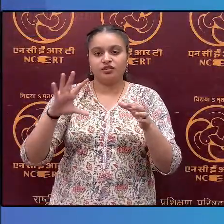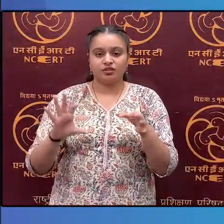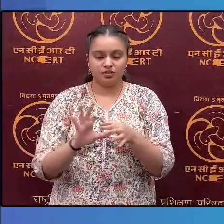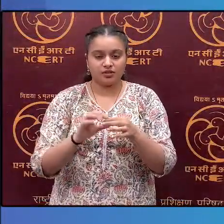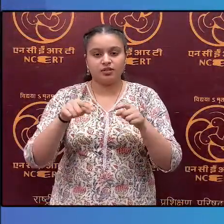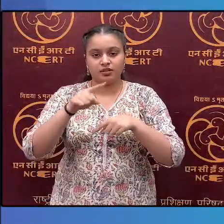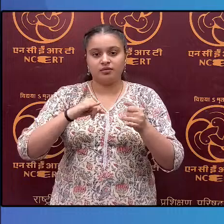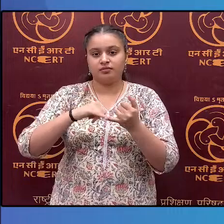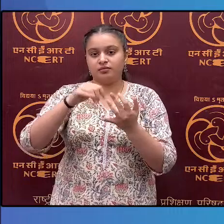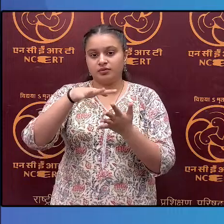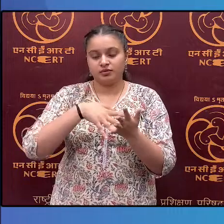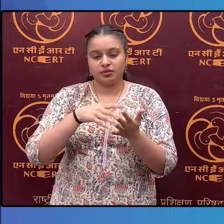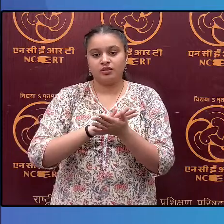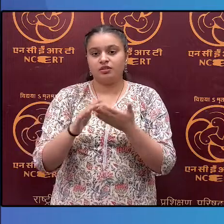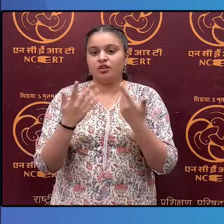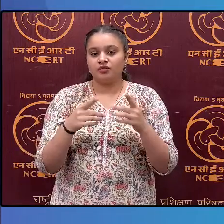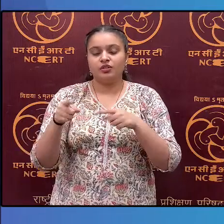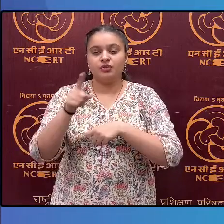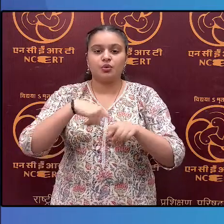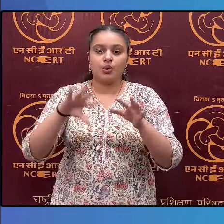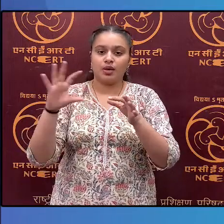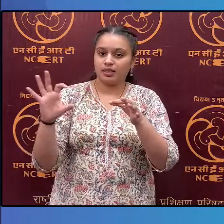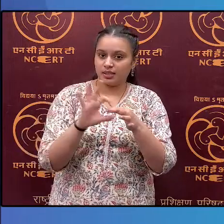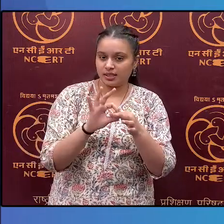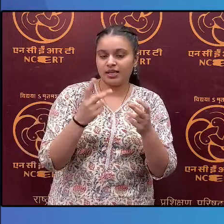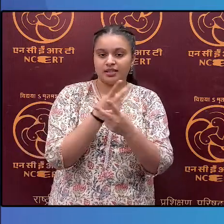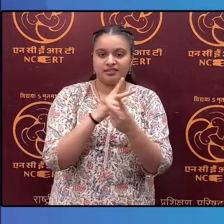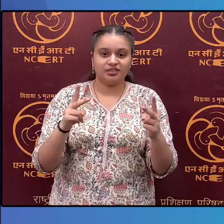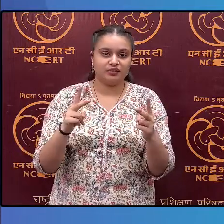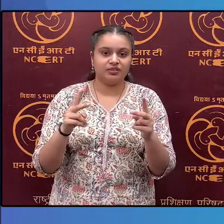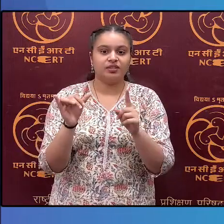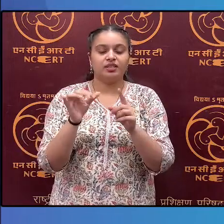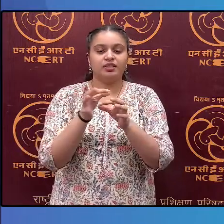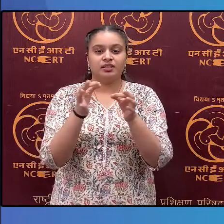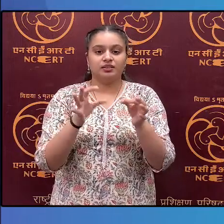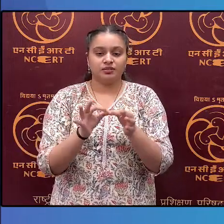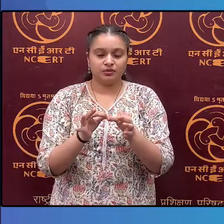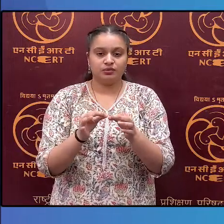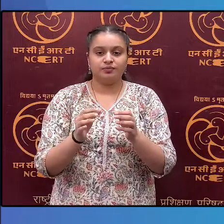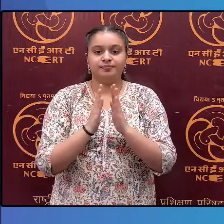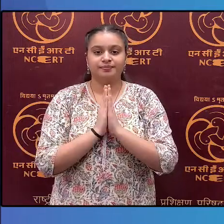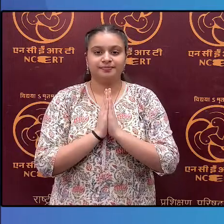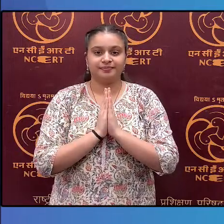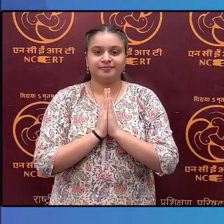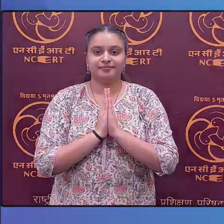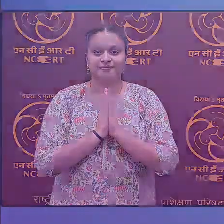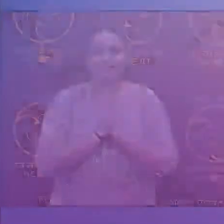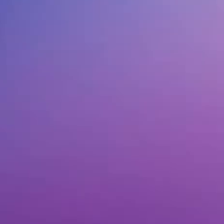is taking your leave, but you stay tuned to PME with your channels for more informative programs. Namaskar.